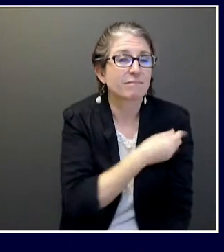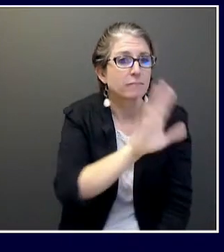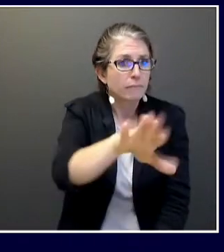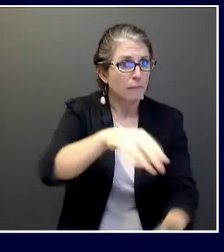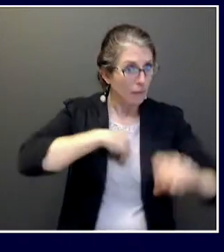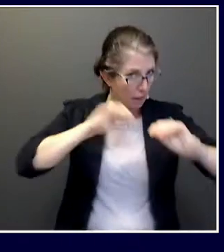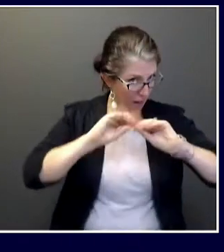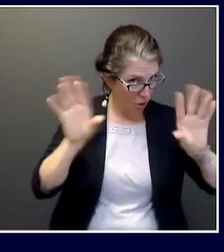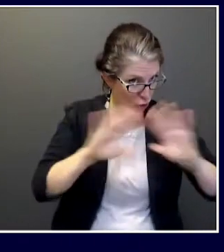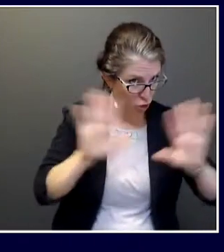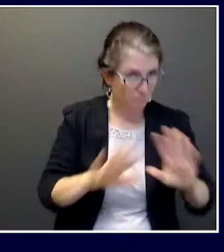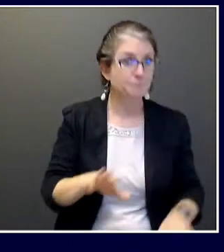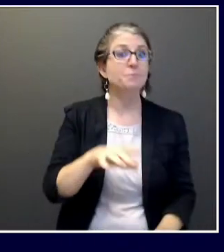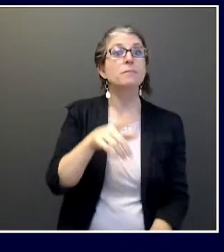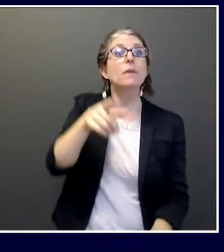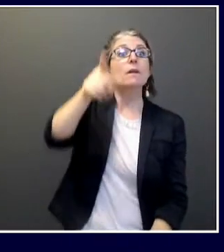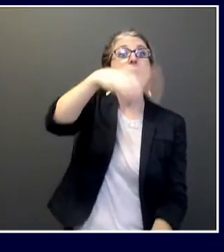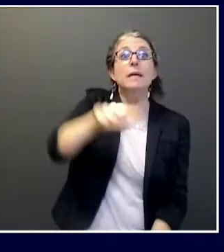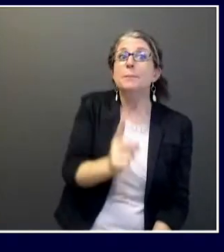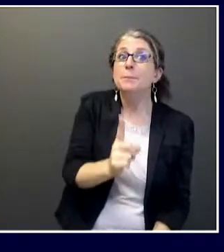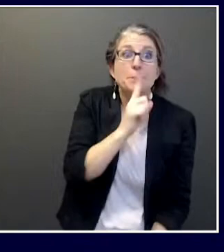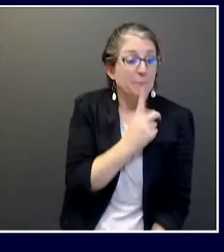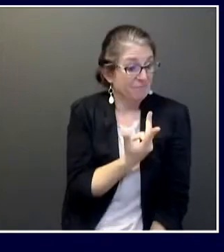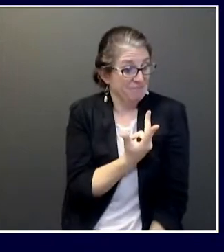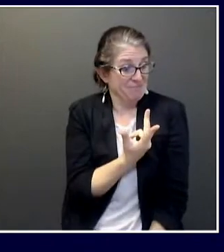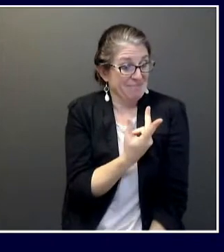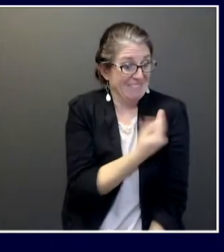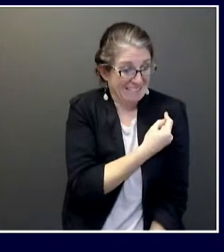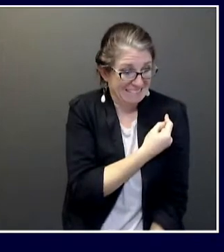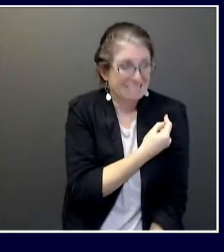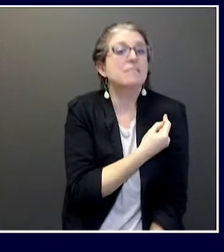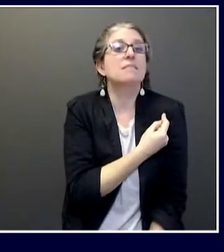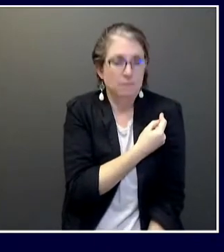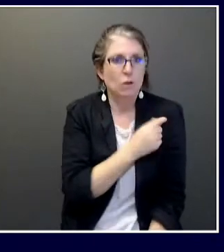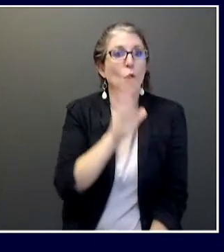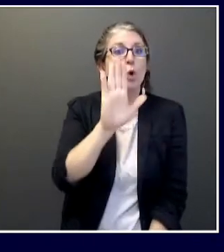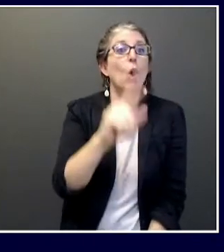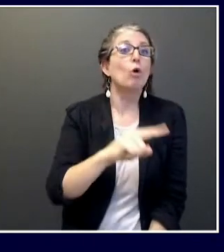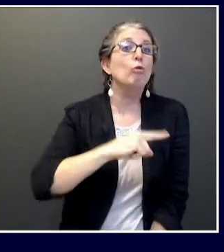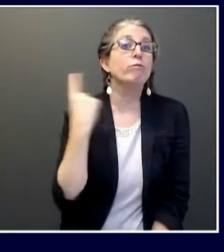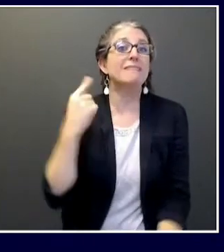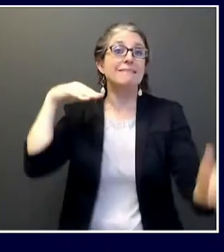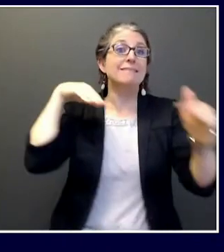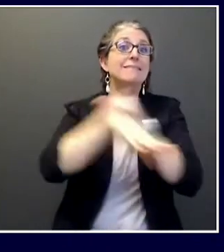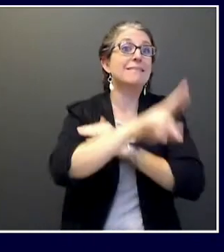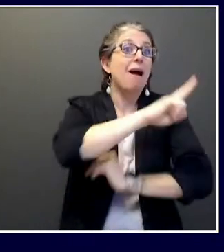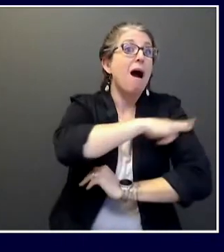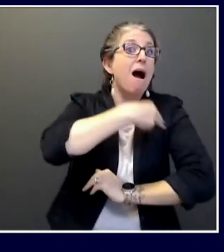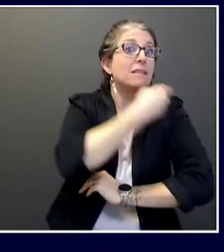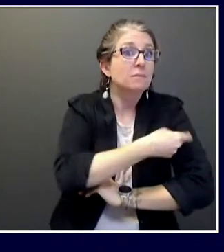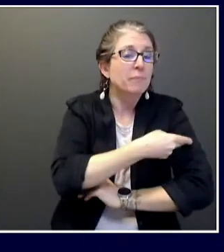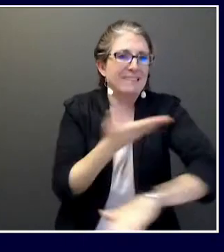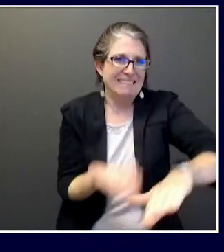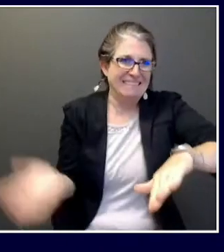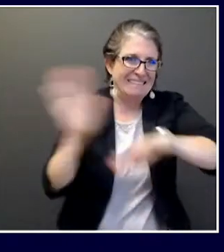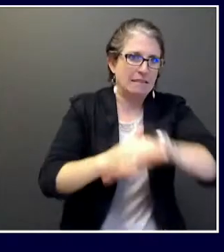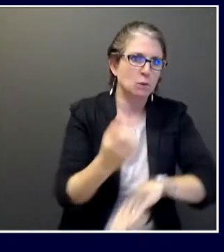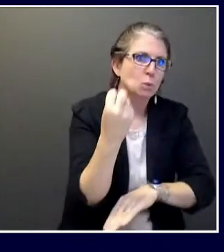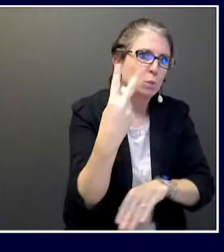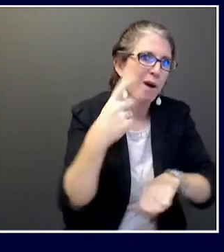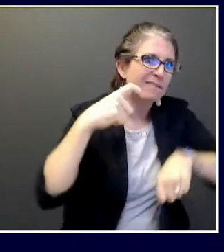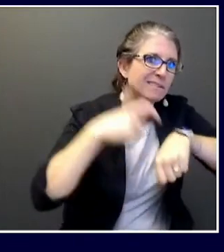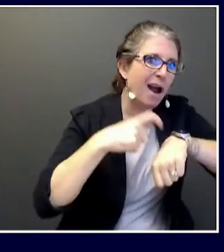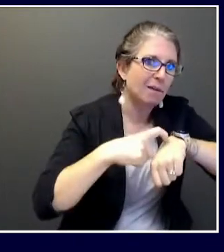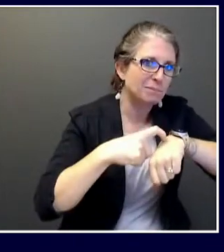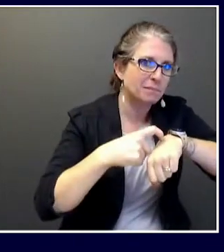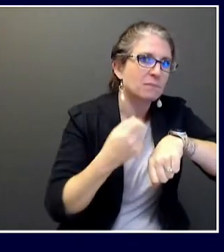with COVID-19 is approximately 12 times greater for individuals who are not vaccinated as